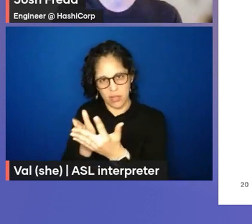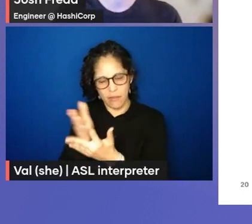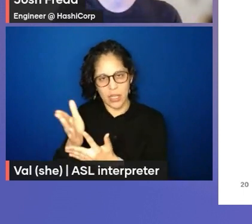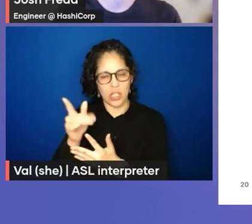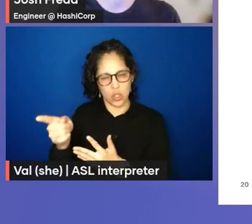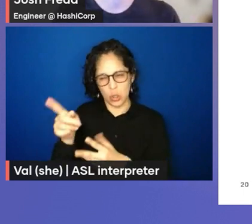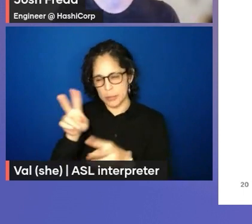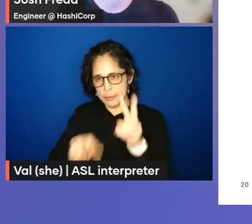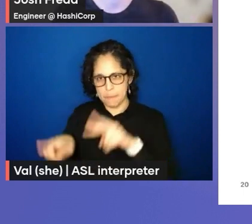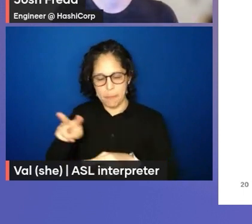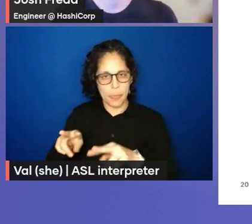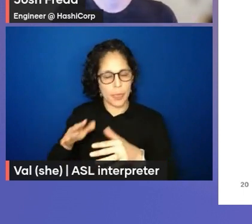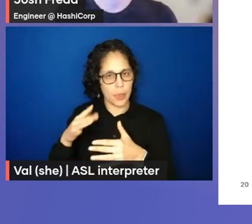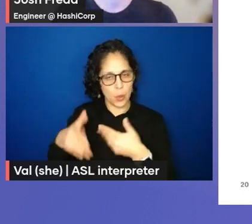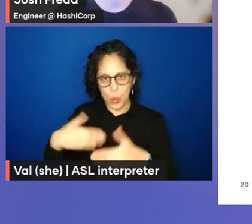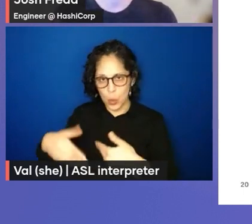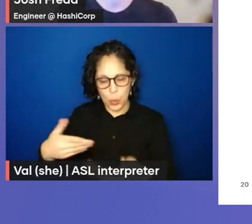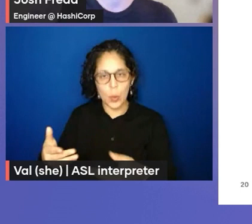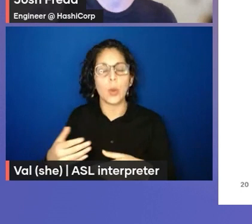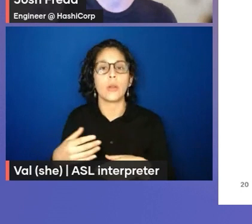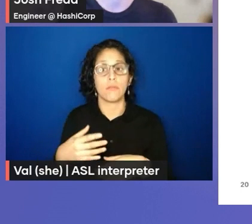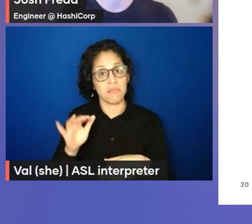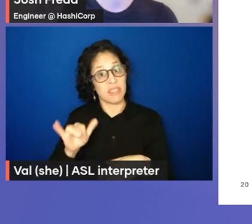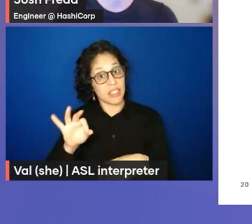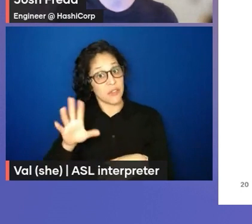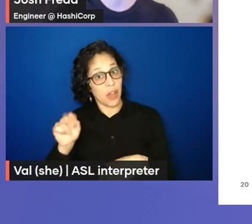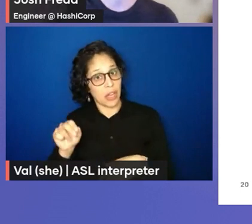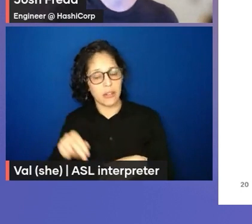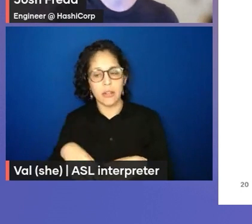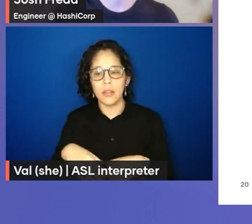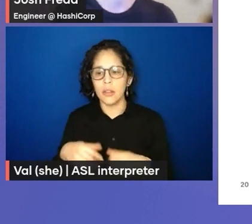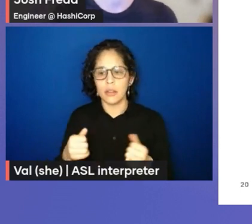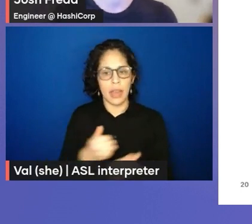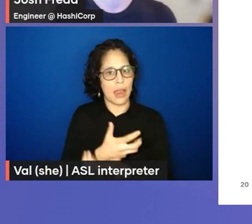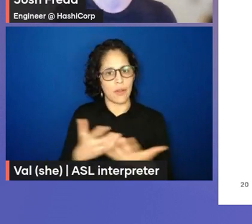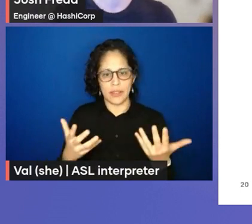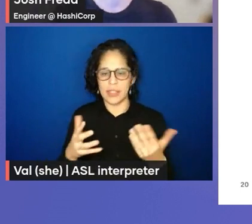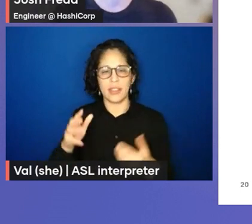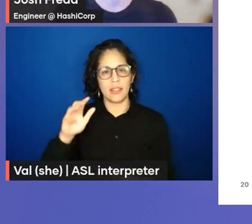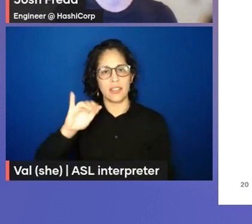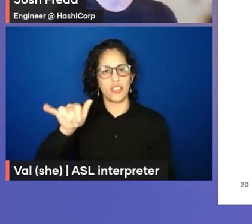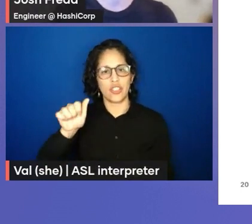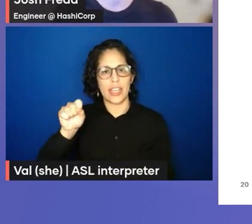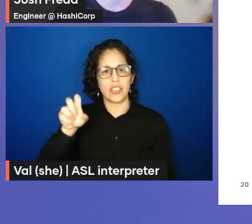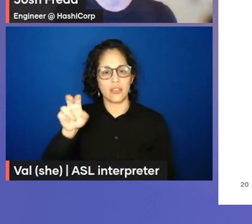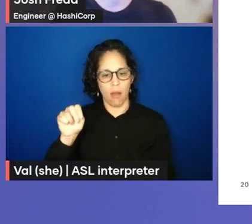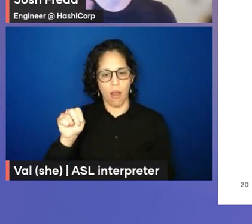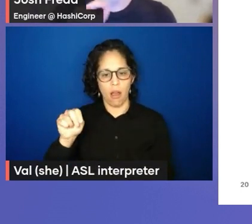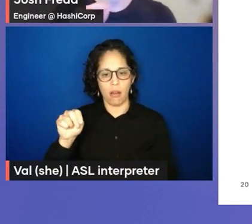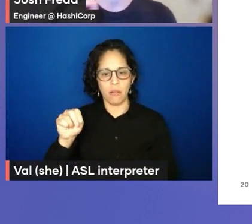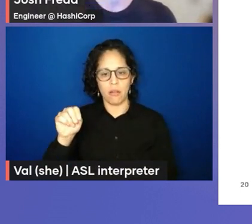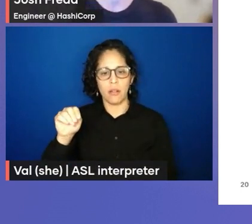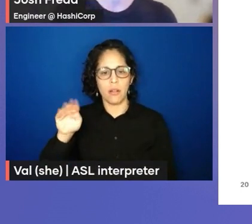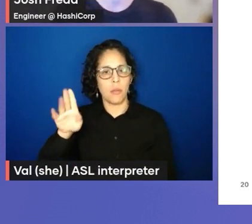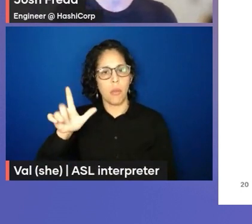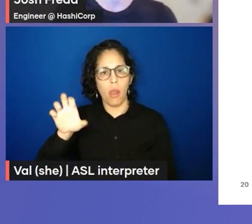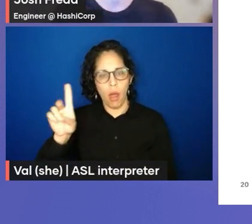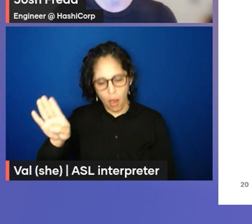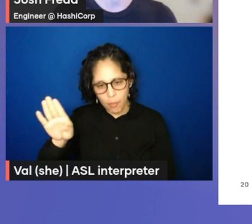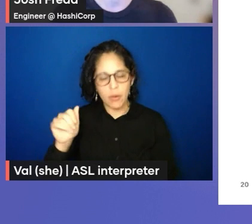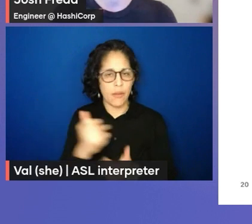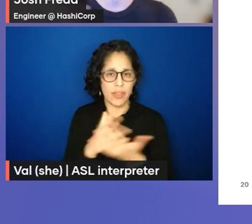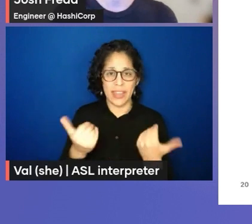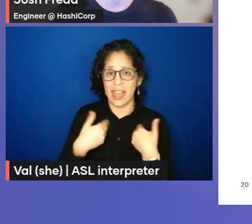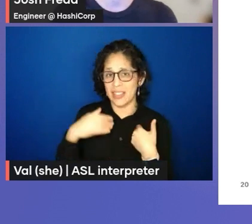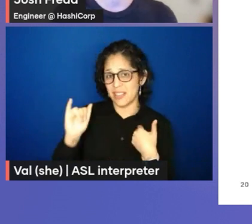through it, which is fun. And then everything's just a JSON blob. And everything has just an index